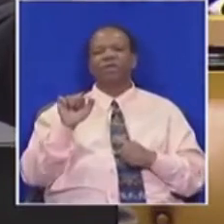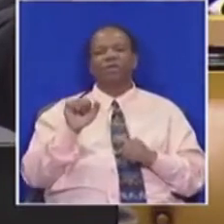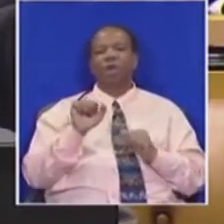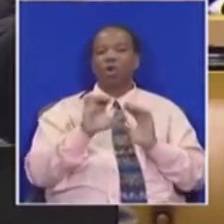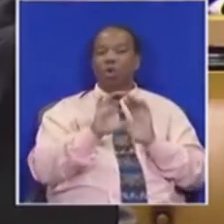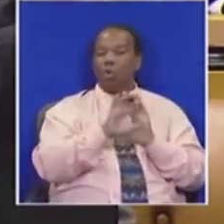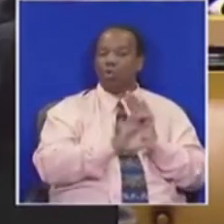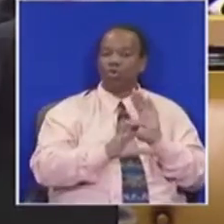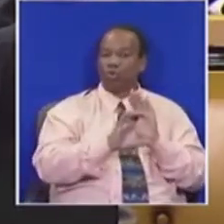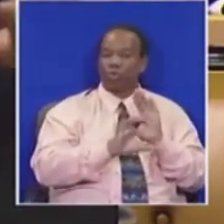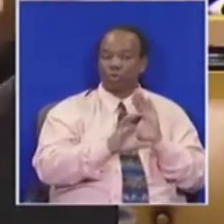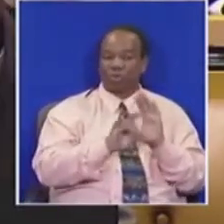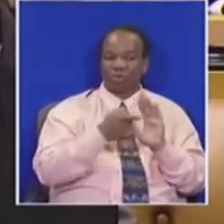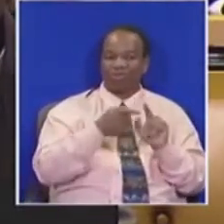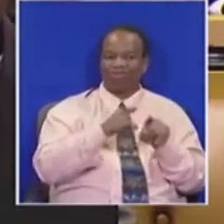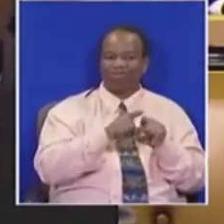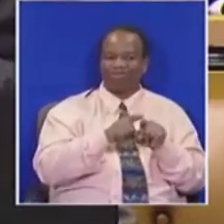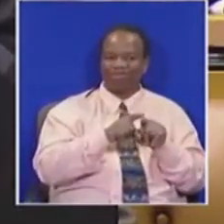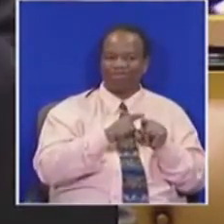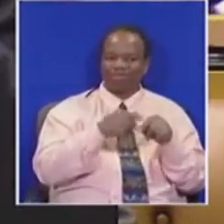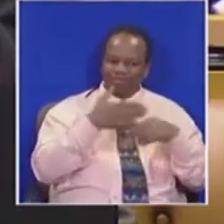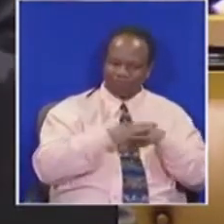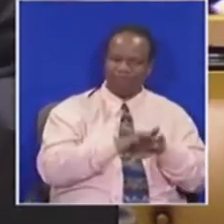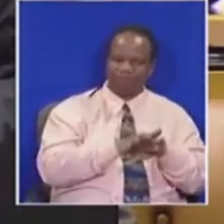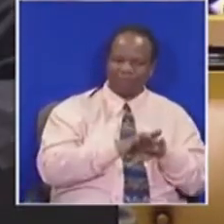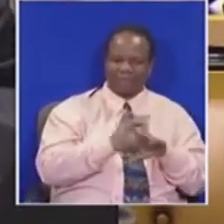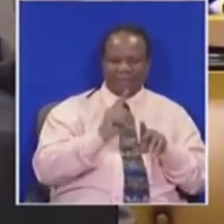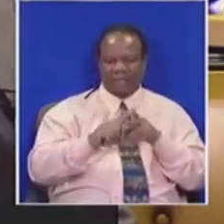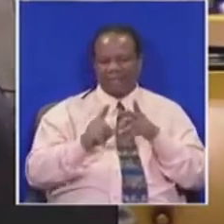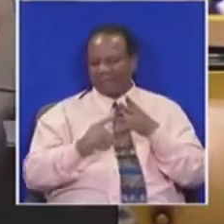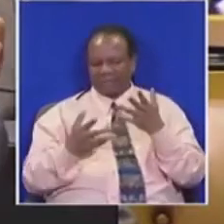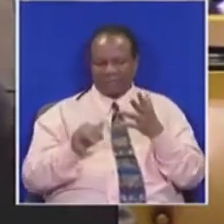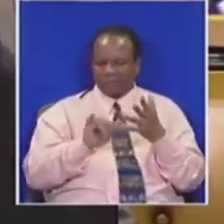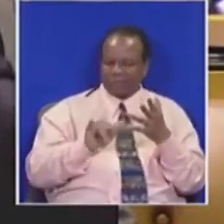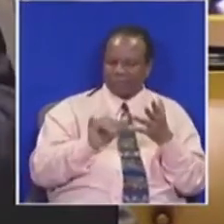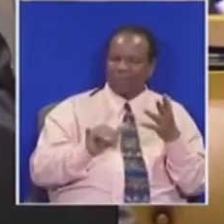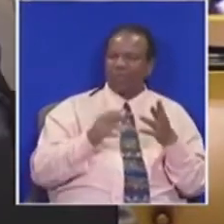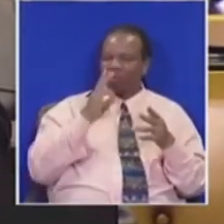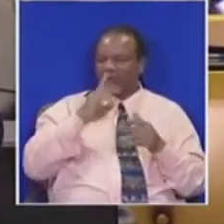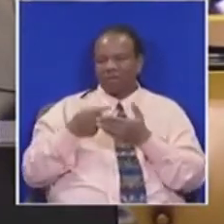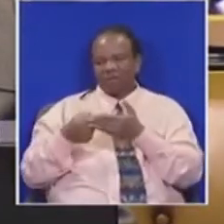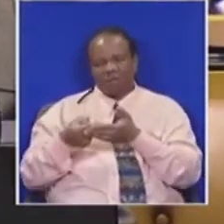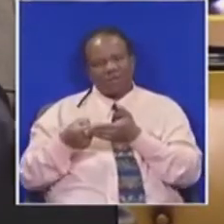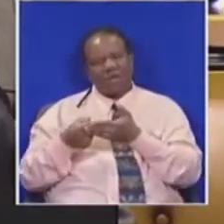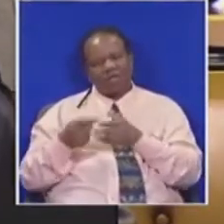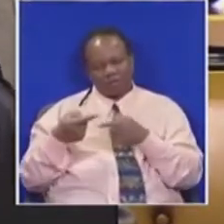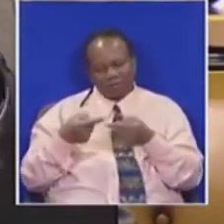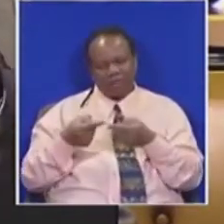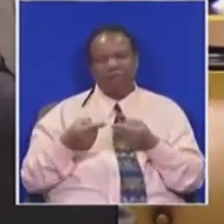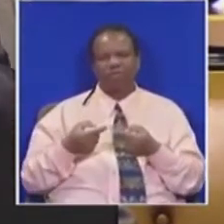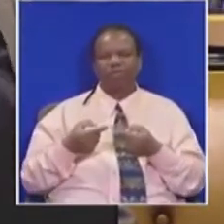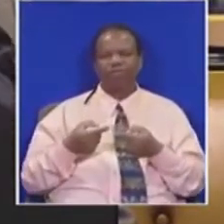the constitutional provision stands. So what do? And these are matters that we need to discuss and to